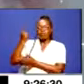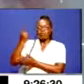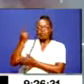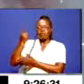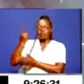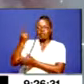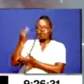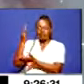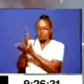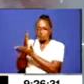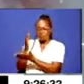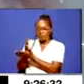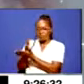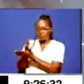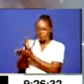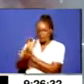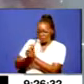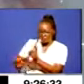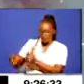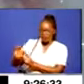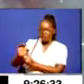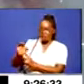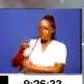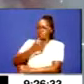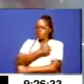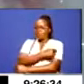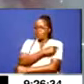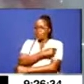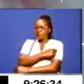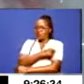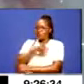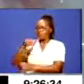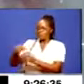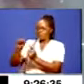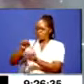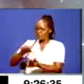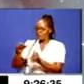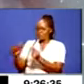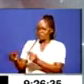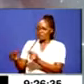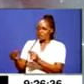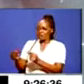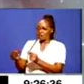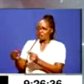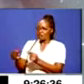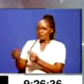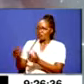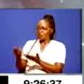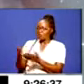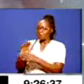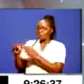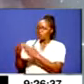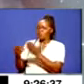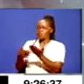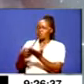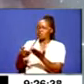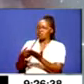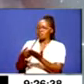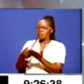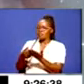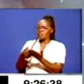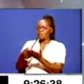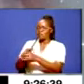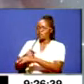real environment in the hospital in a lab. Yeah, and this is all technology. So by the time you